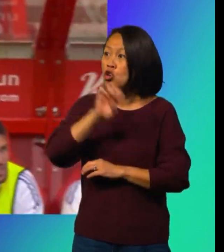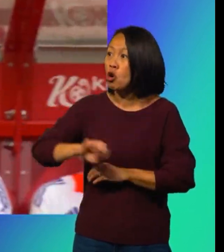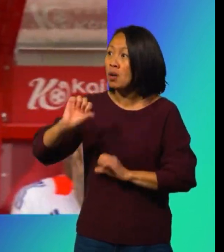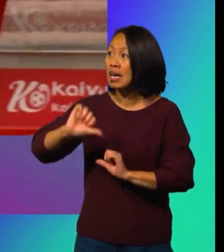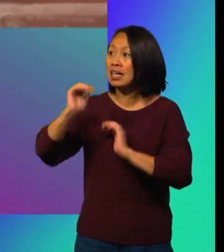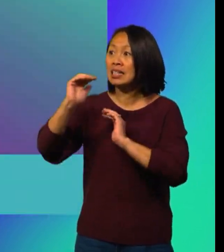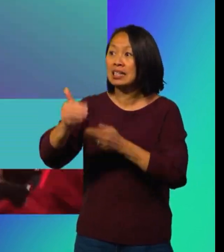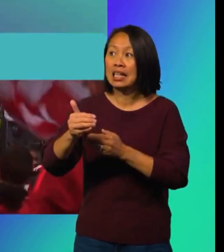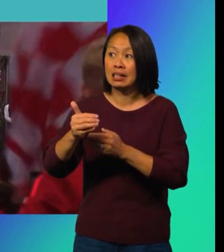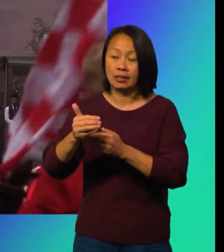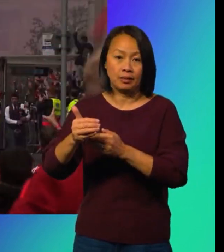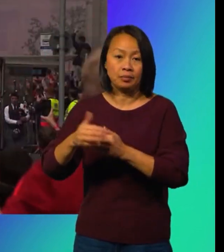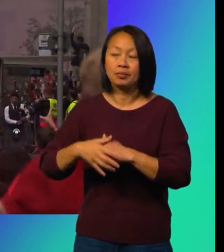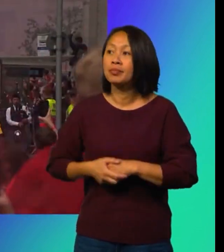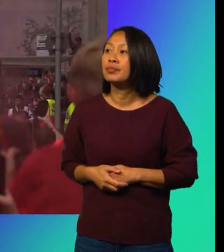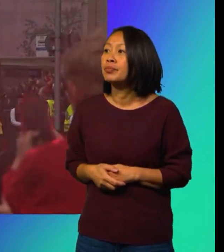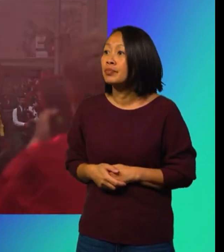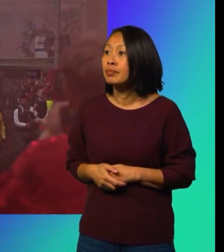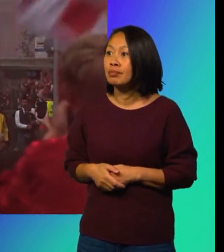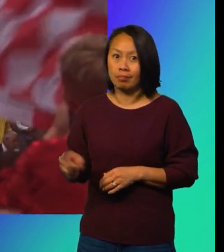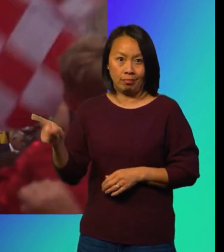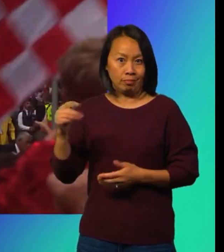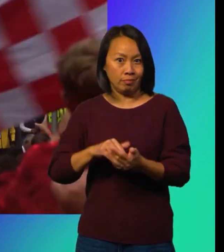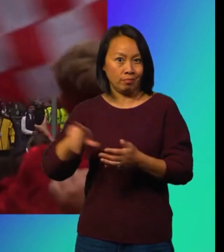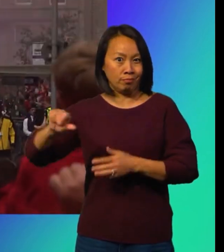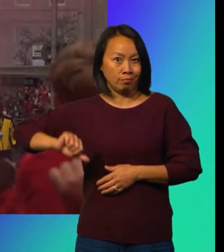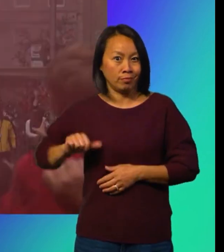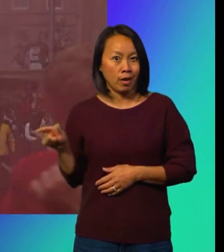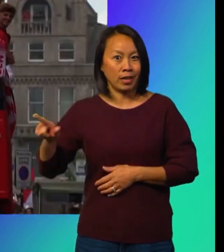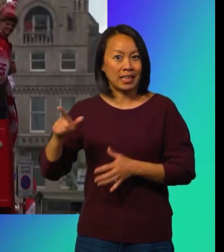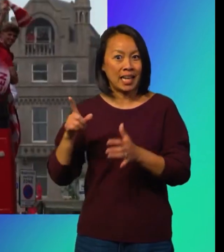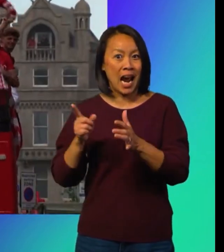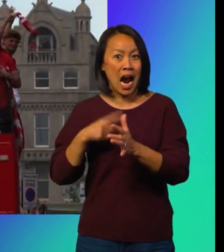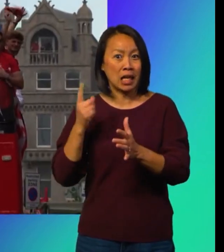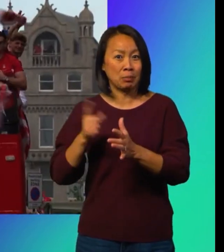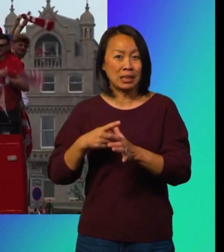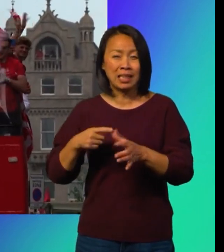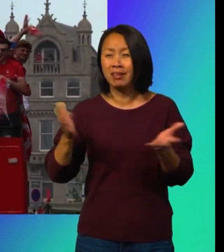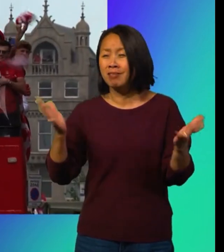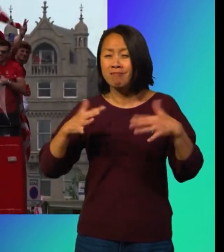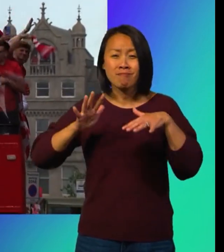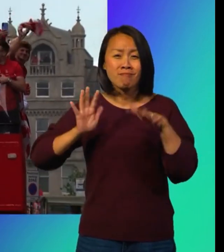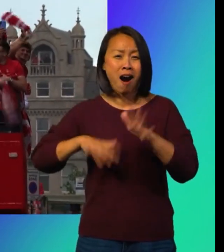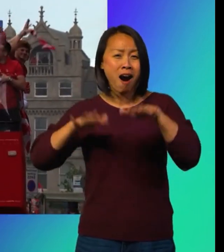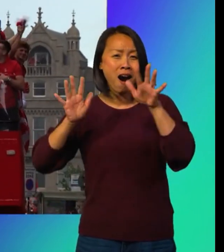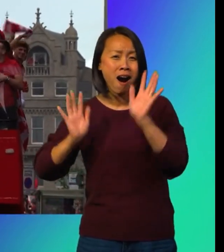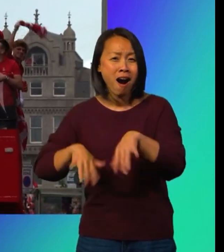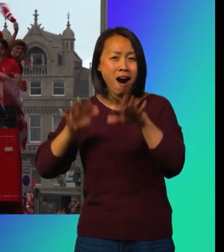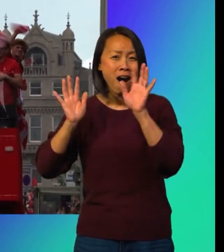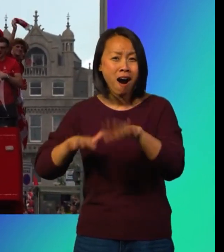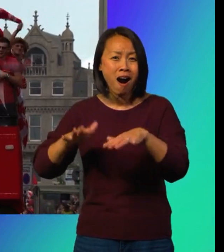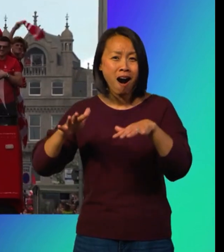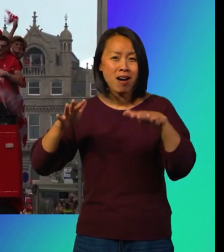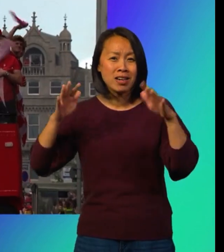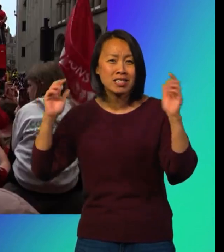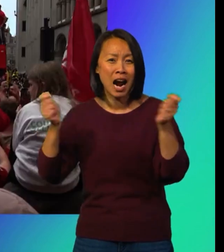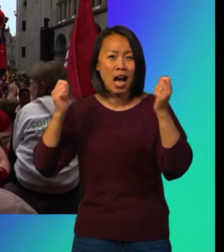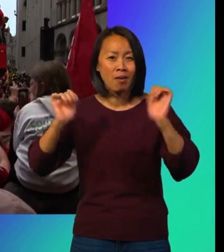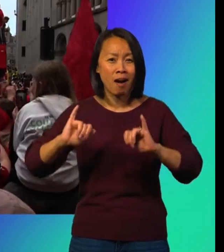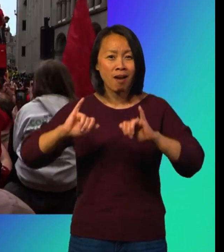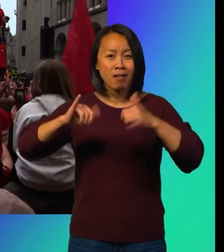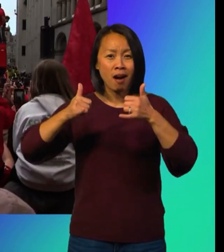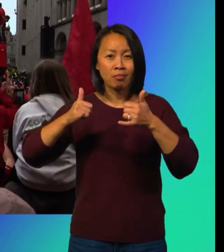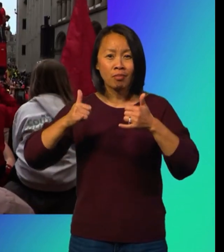League. Meanwhile, in Scotland, Aberdeen took to the streets of the city to celebrate their cup win over Celtic